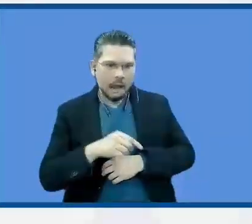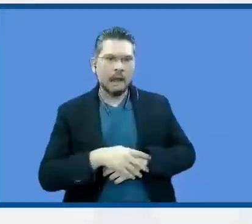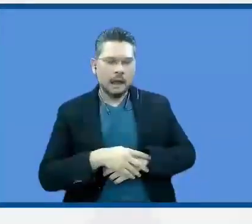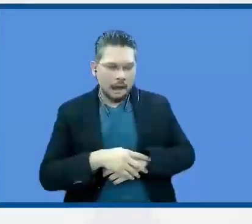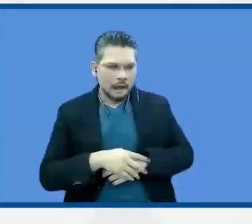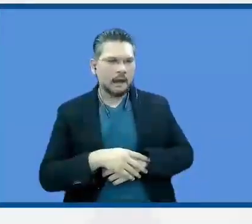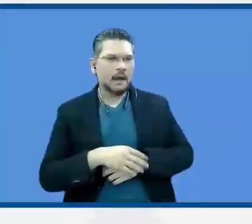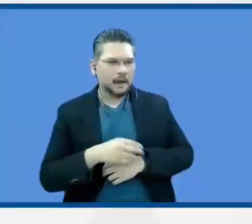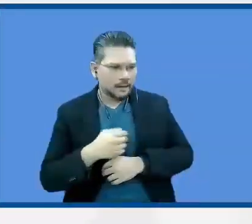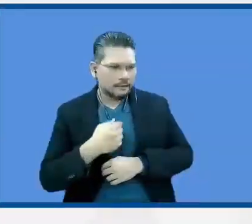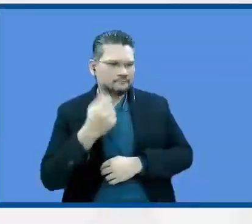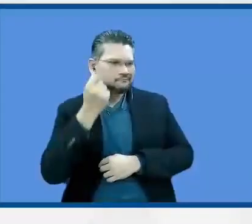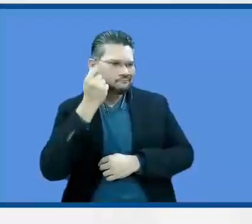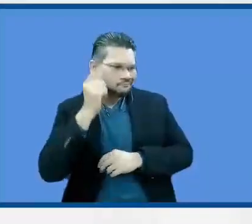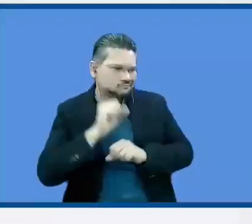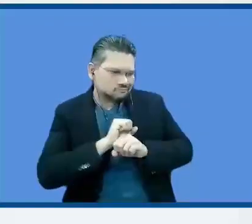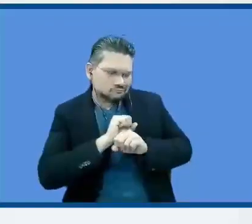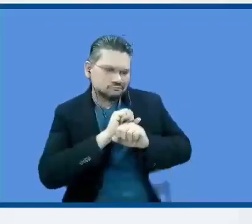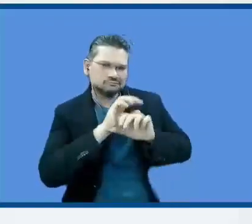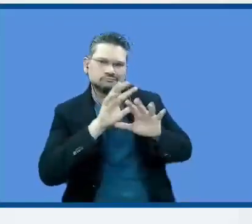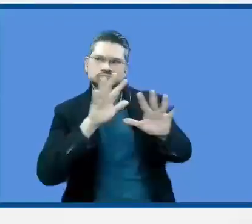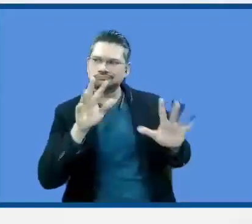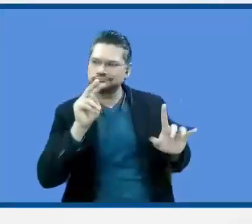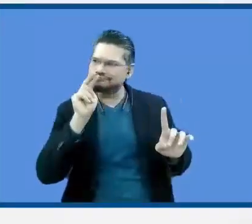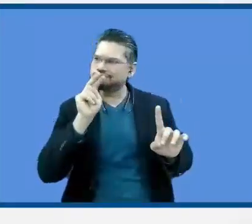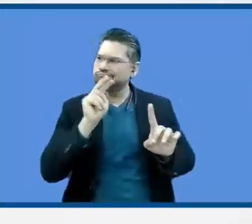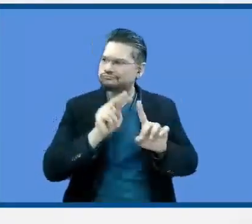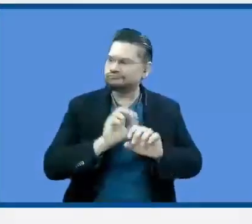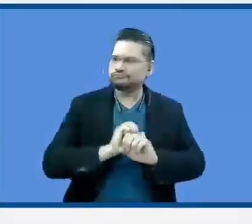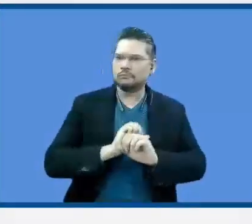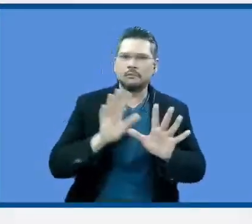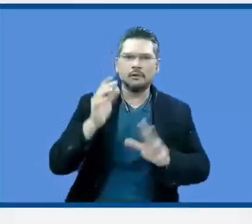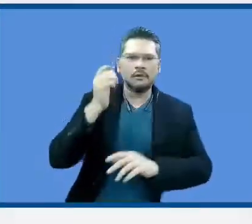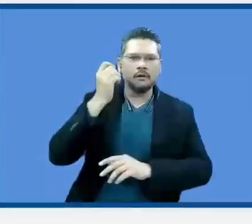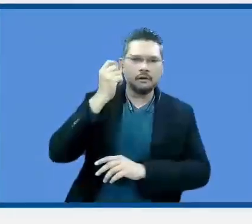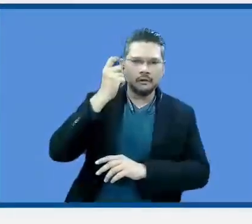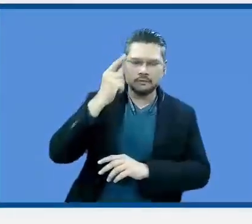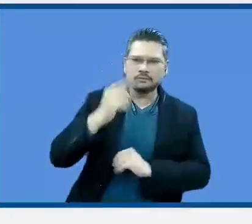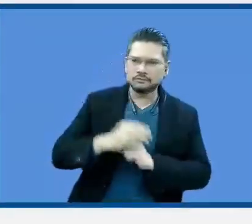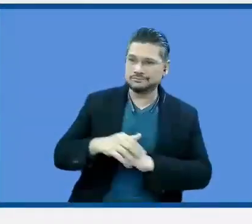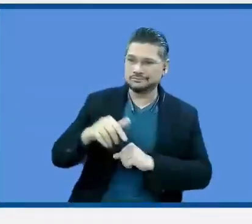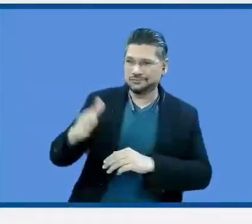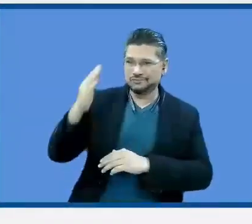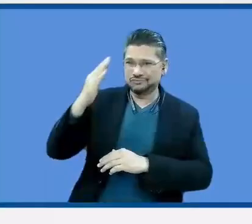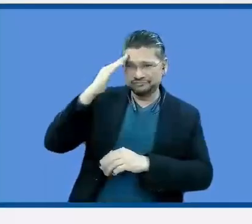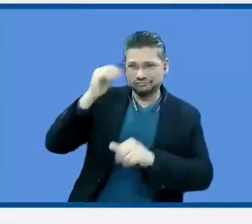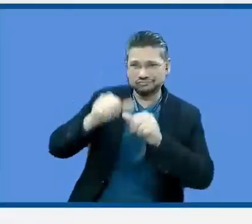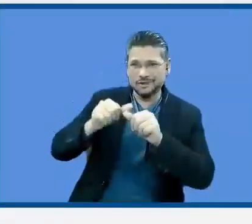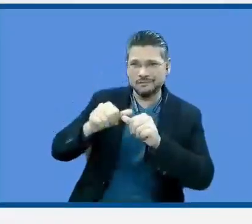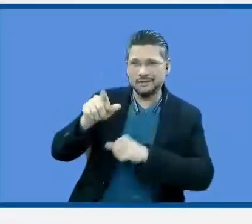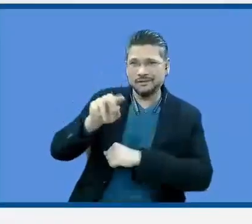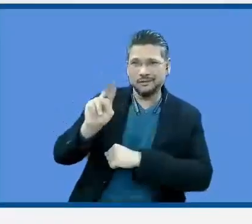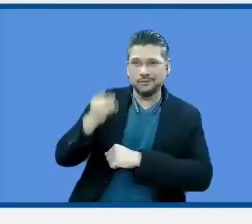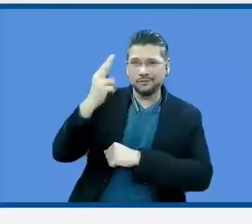the Uruguayans that are here present will remember on the 23 and 24th of August